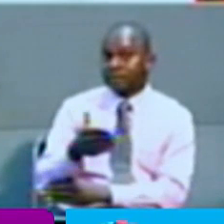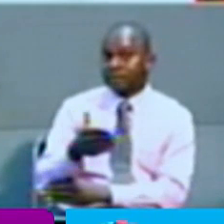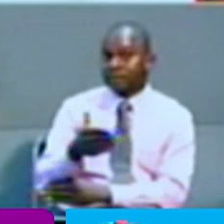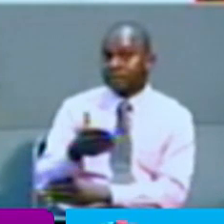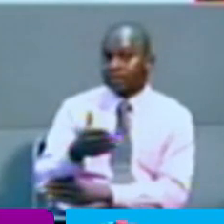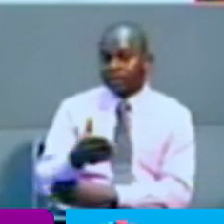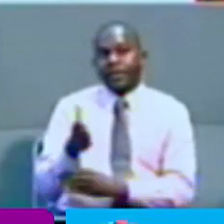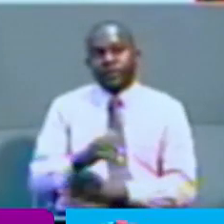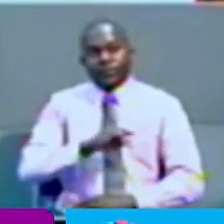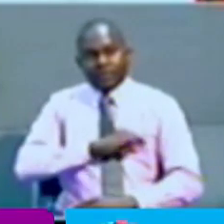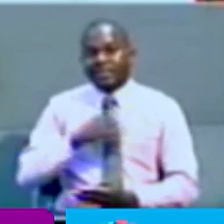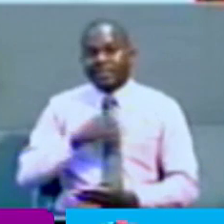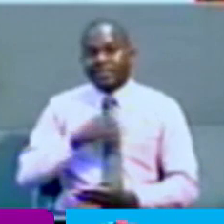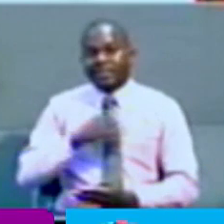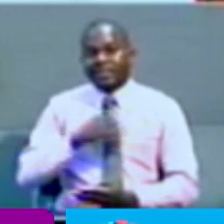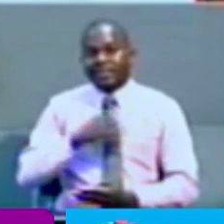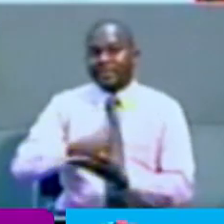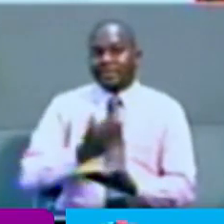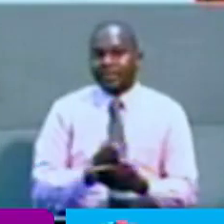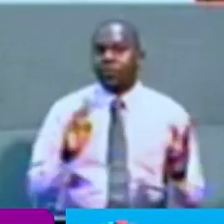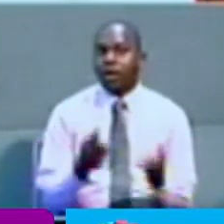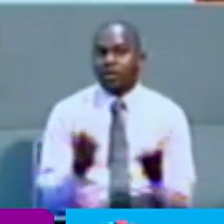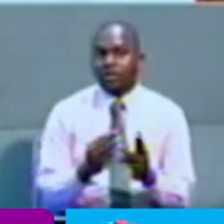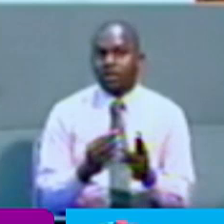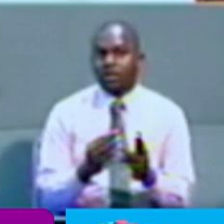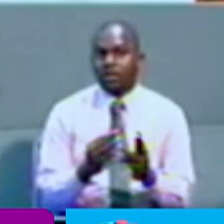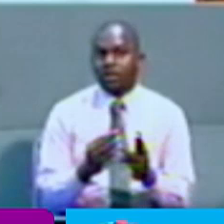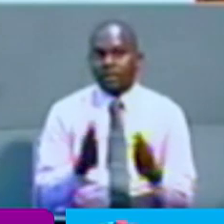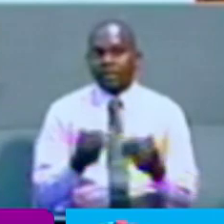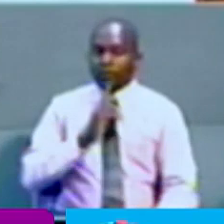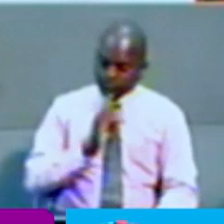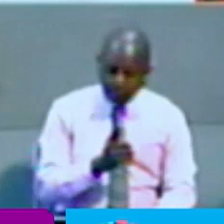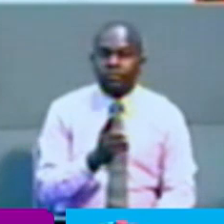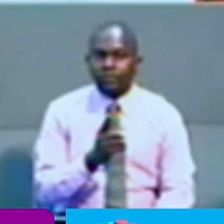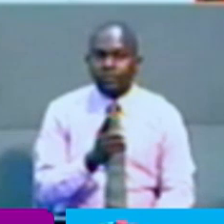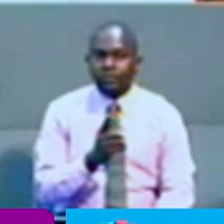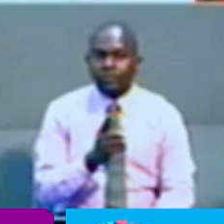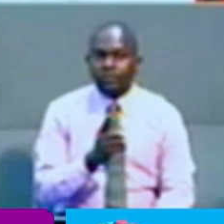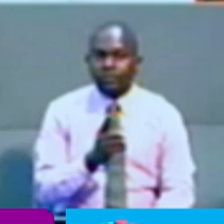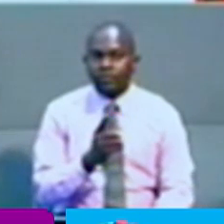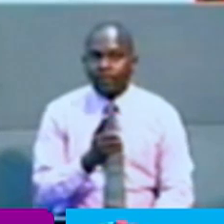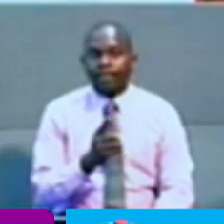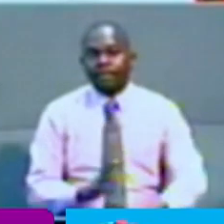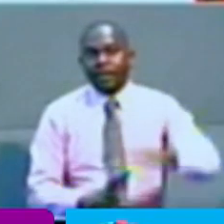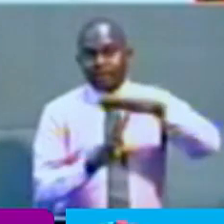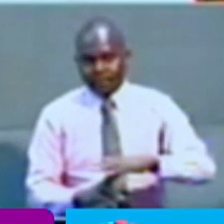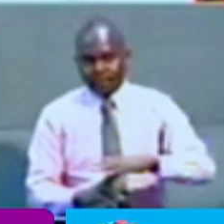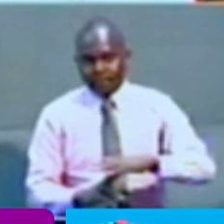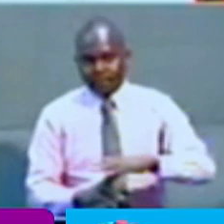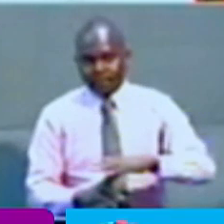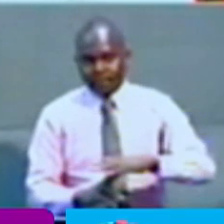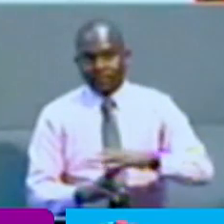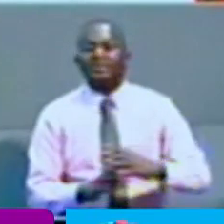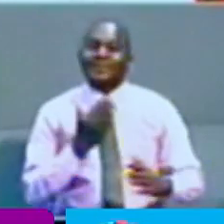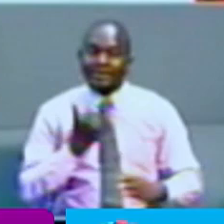and the Minister of Gender and Social Welfare are hereby directed to ensure that the vulnerable population's needs